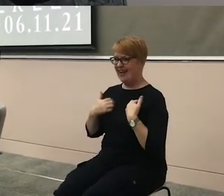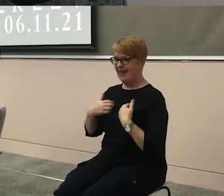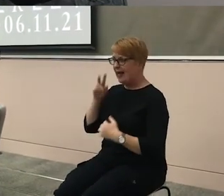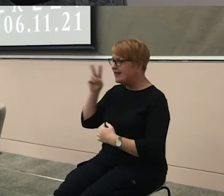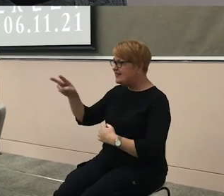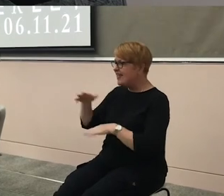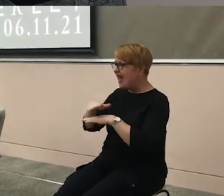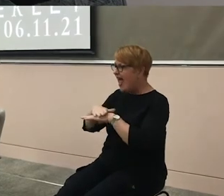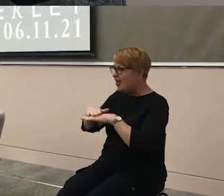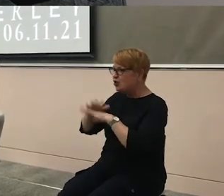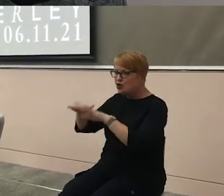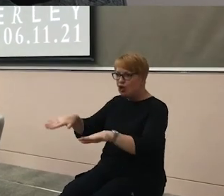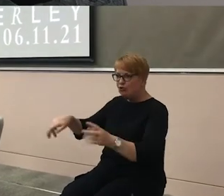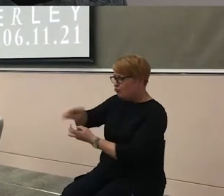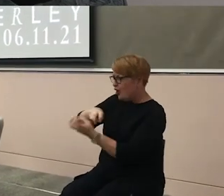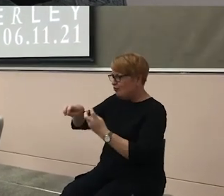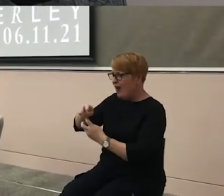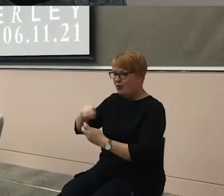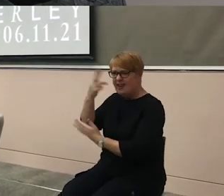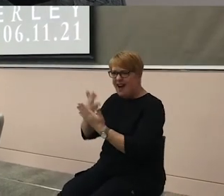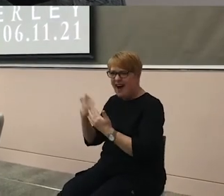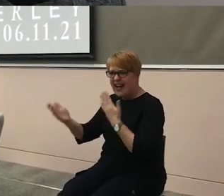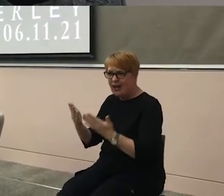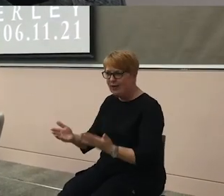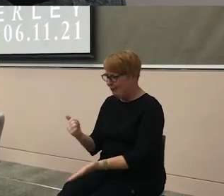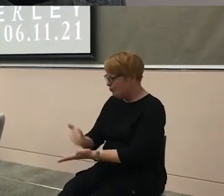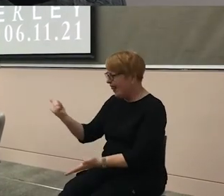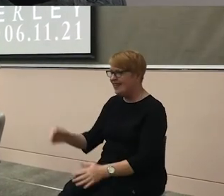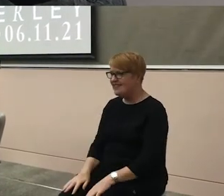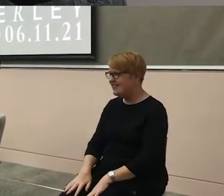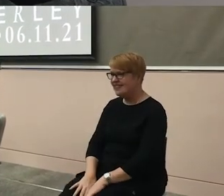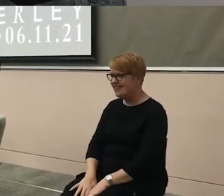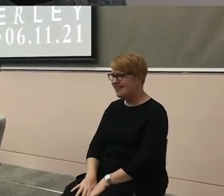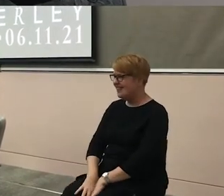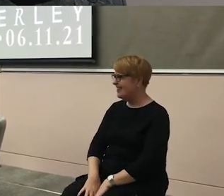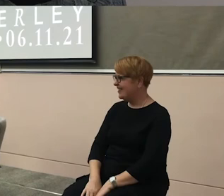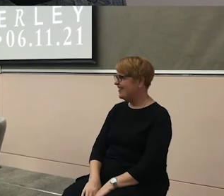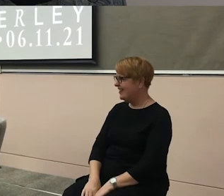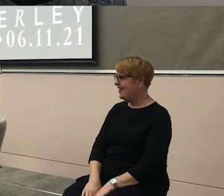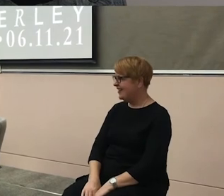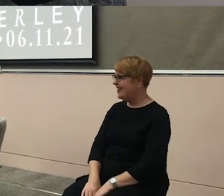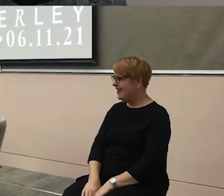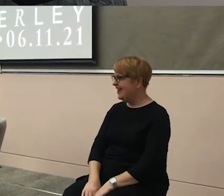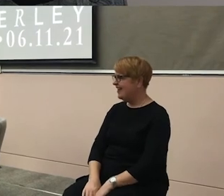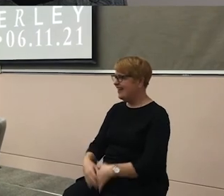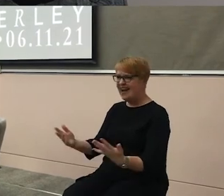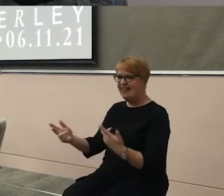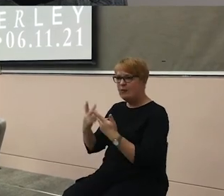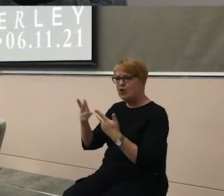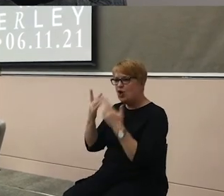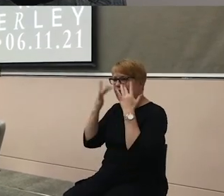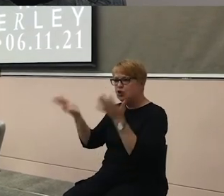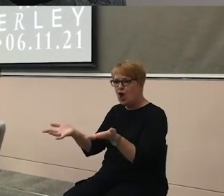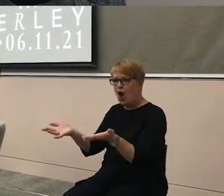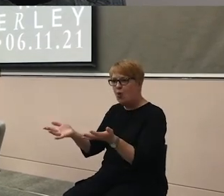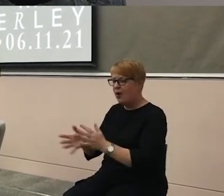in an art gallery looking around. And for me, that was brilliant, you know. And there was another show on, but it was the fact that I can